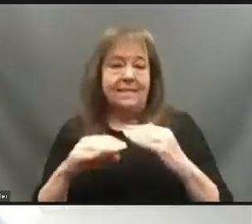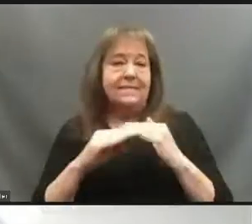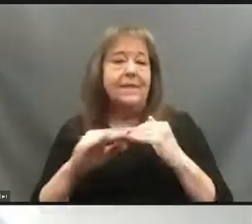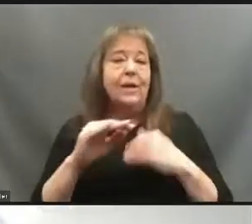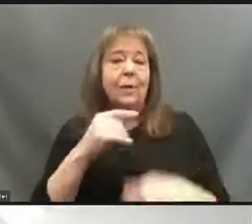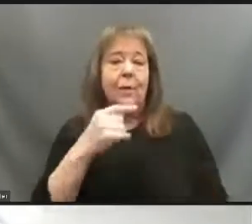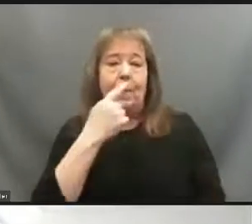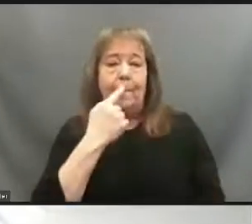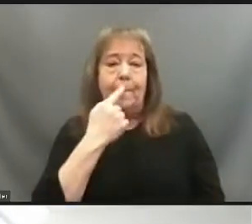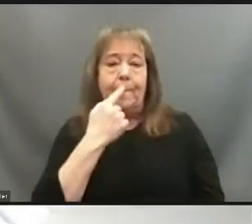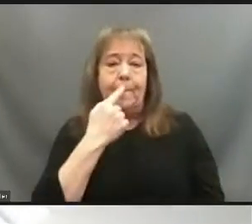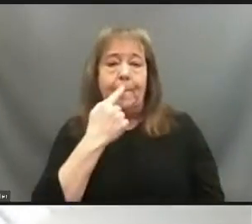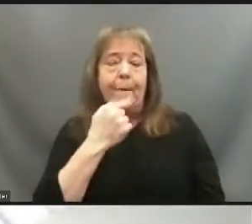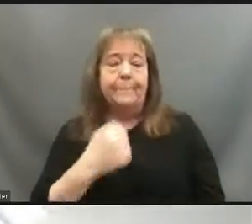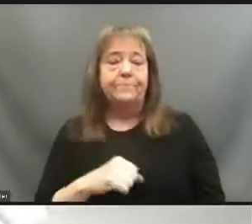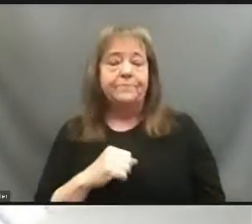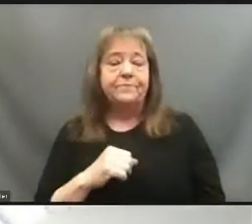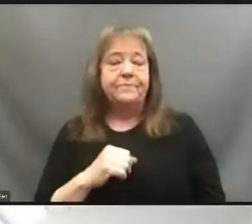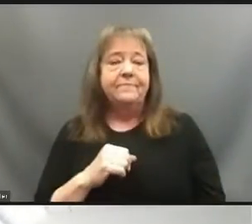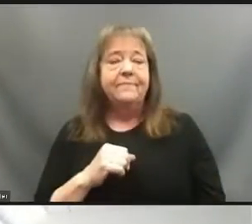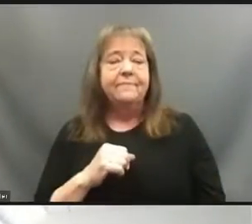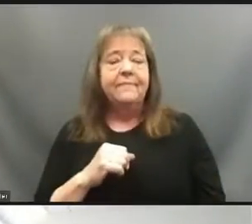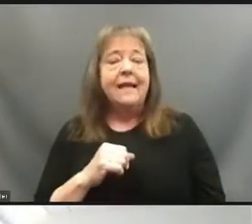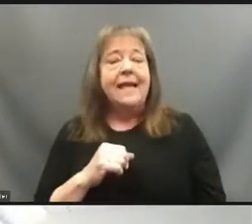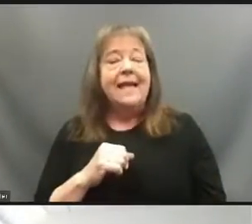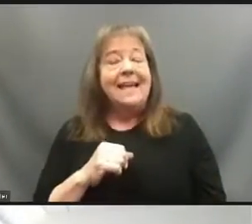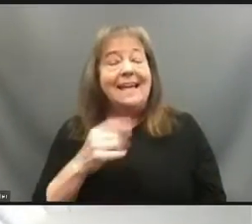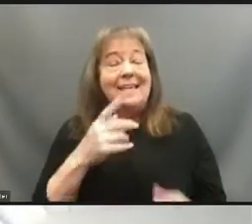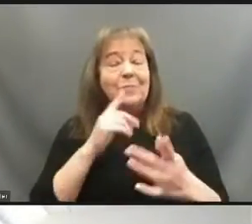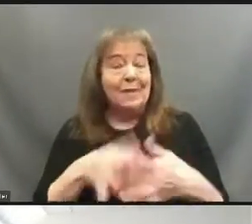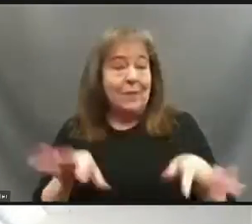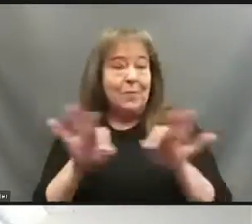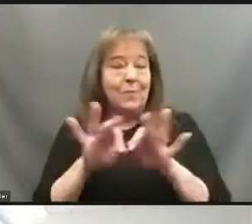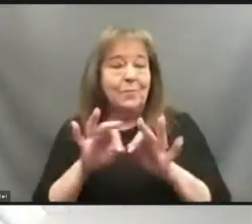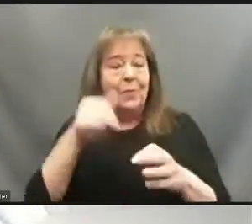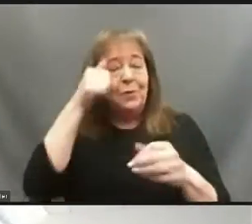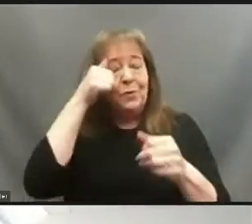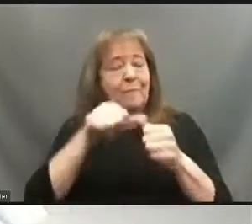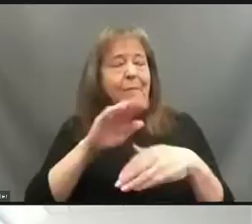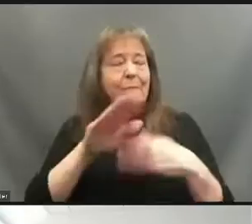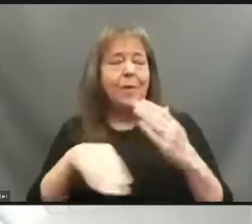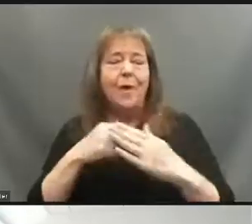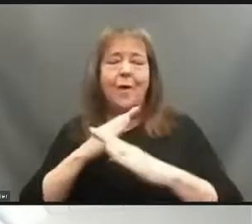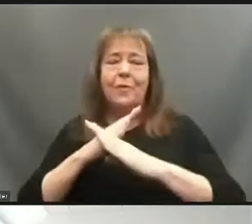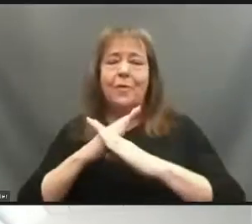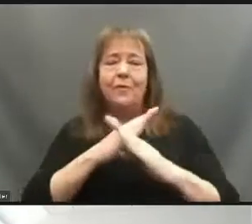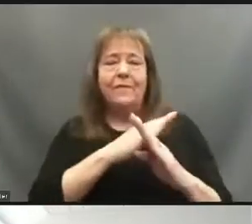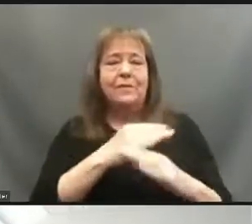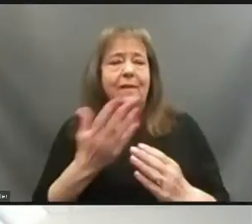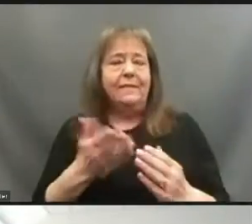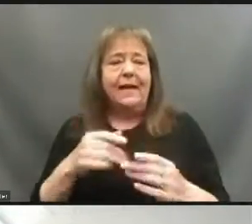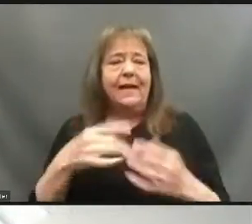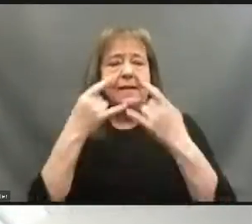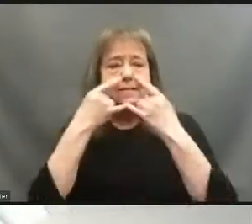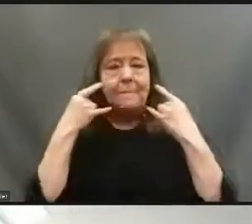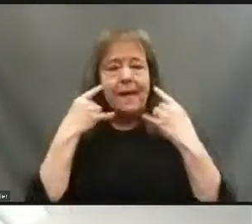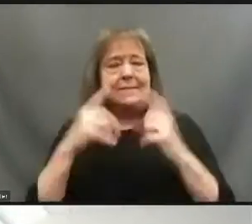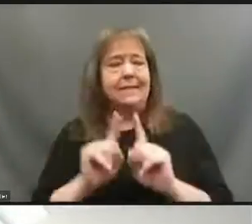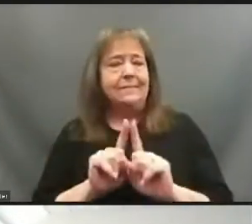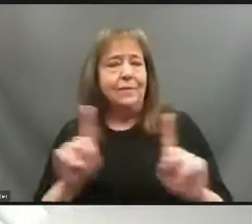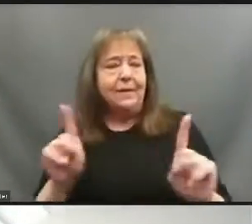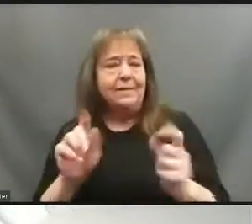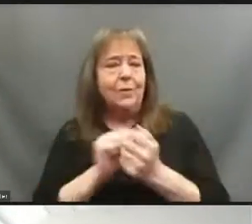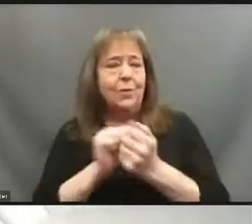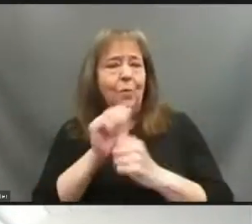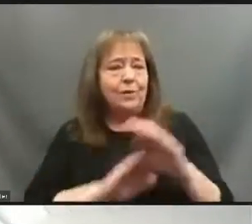it's important to remember all of the prevention efforts like masking, social distancing, good hand washing,